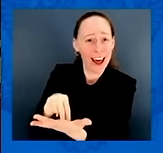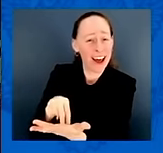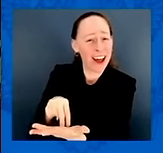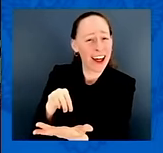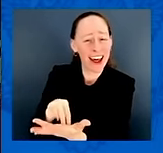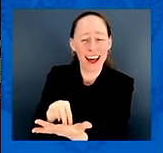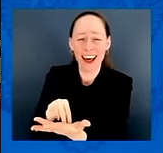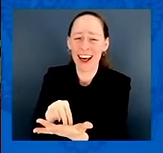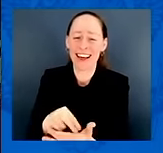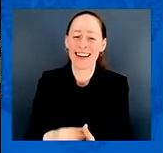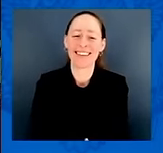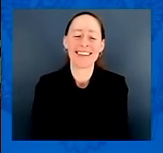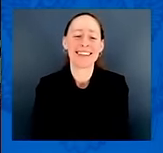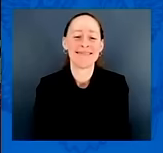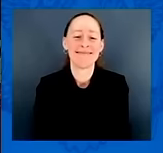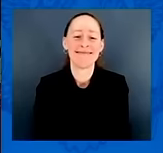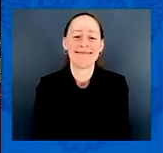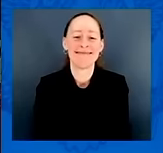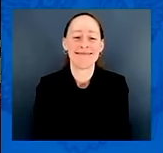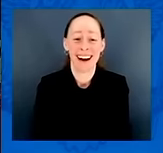I know you know how to read.